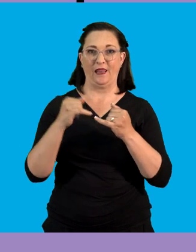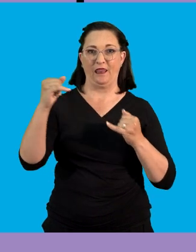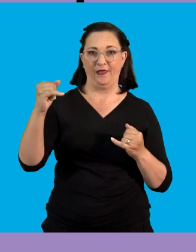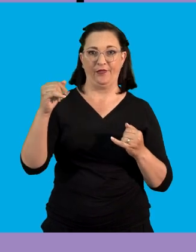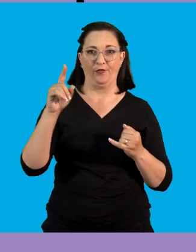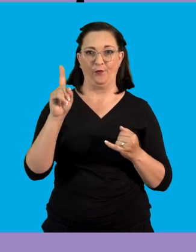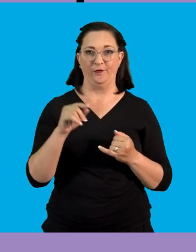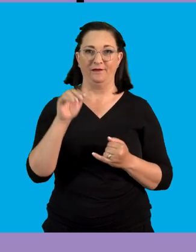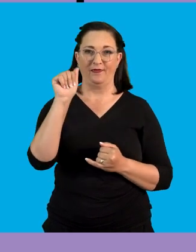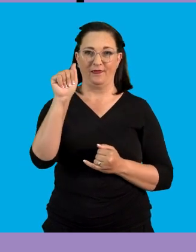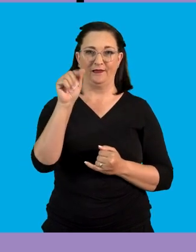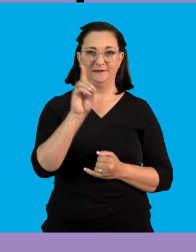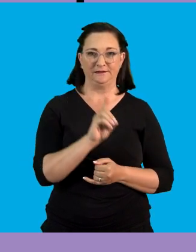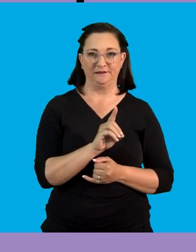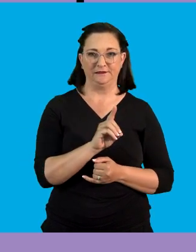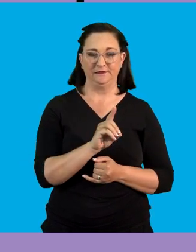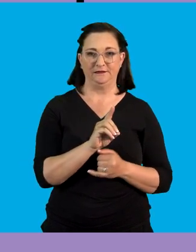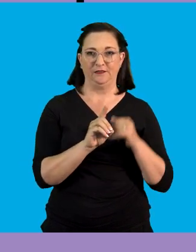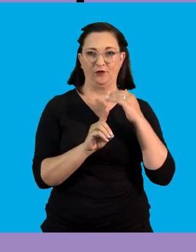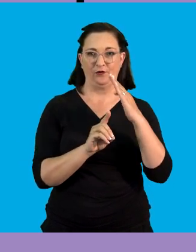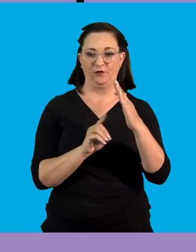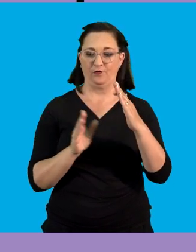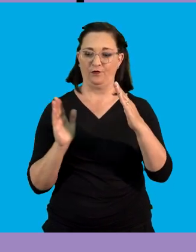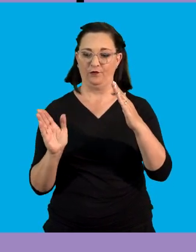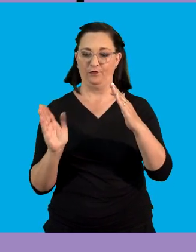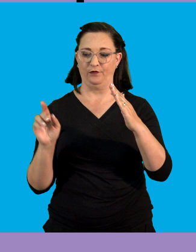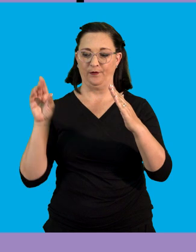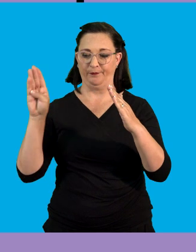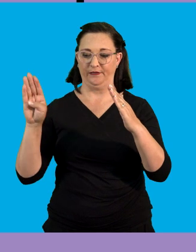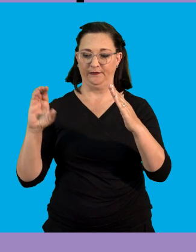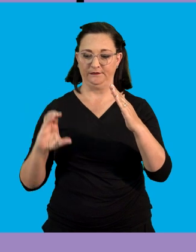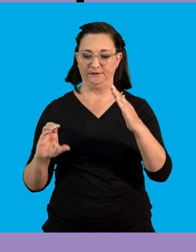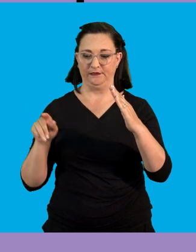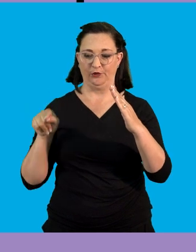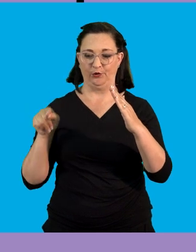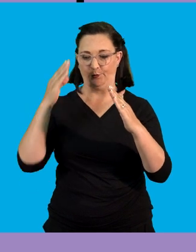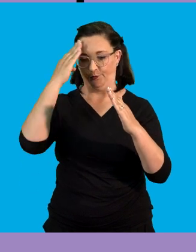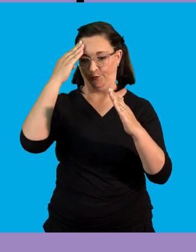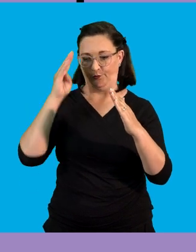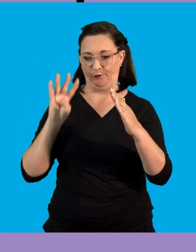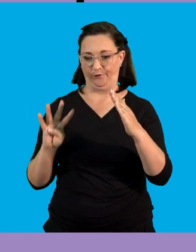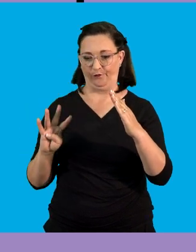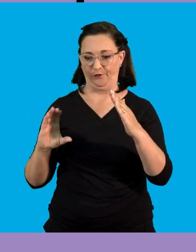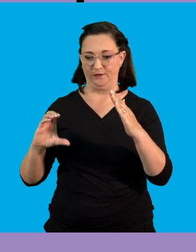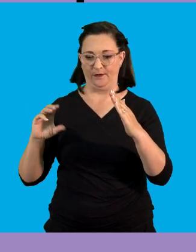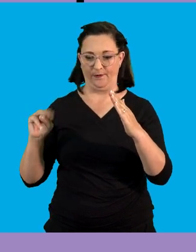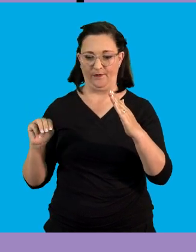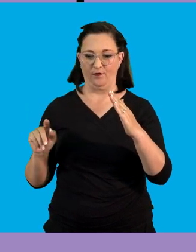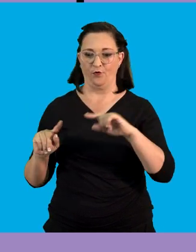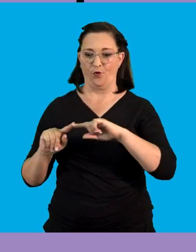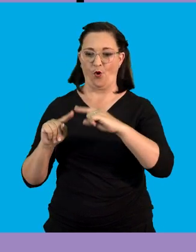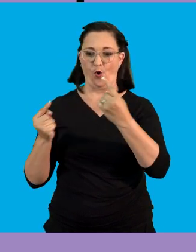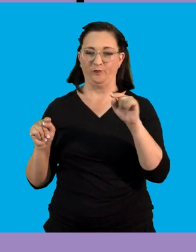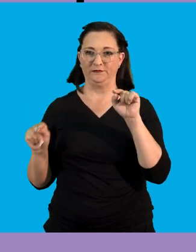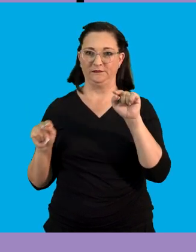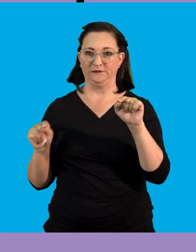Look at where AD is. AD is opposite BC, and BC is 4 centimeters.